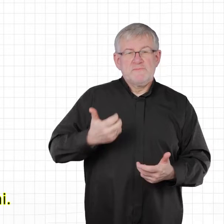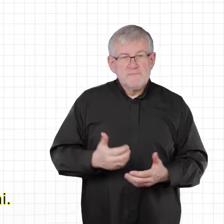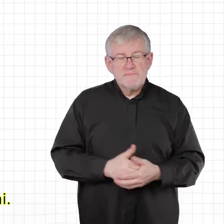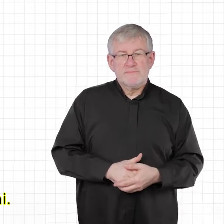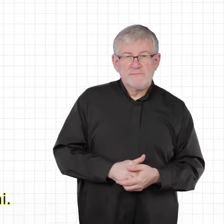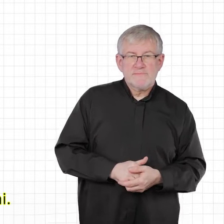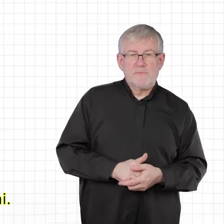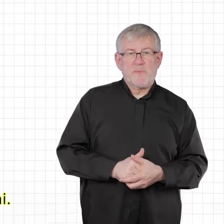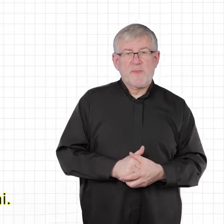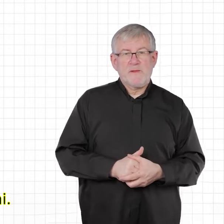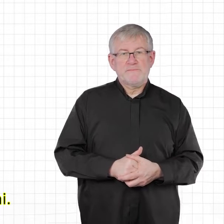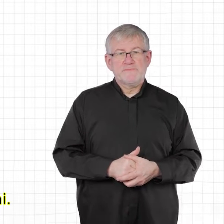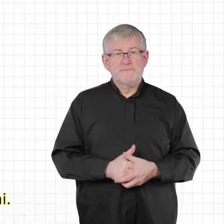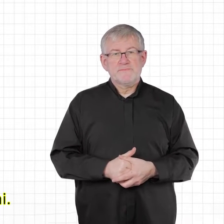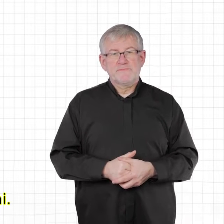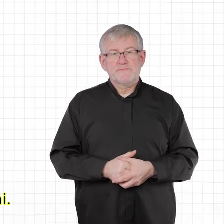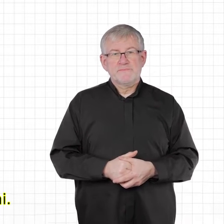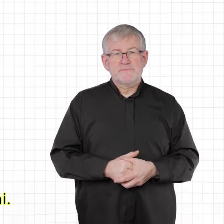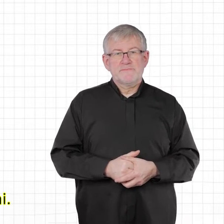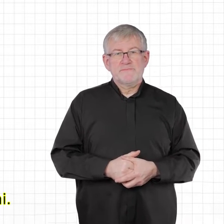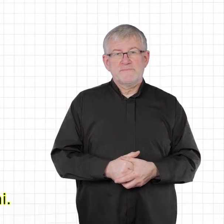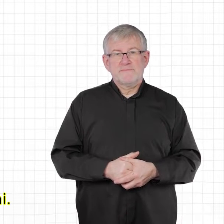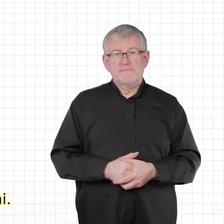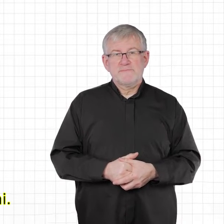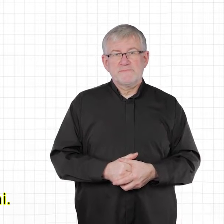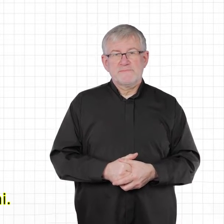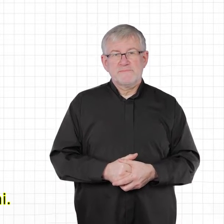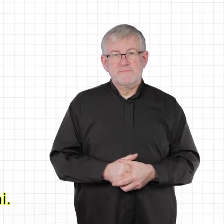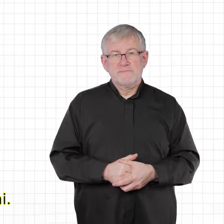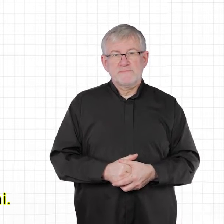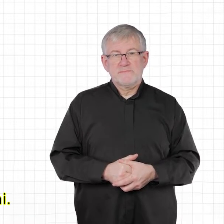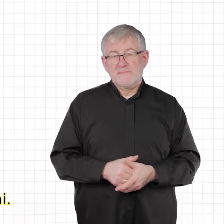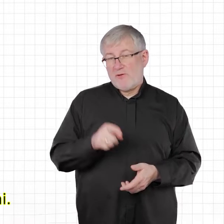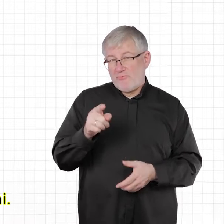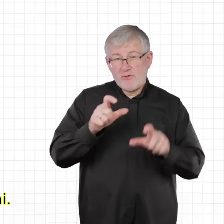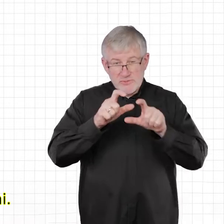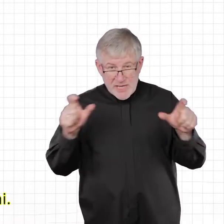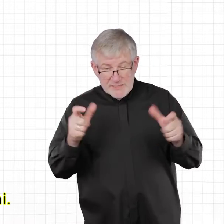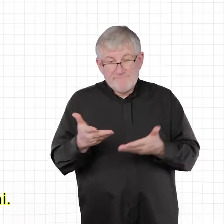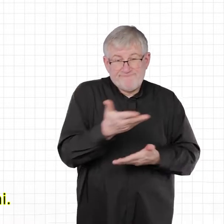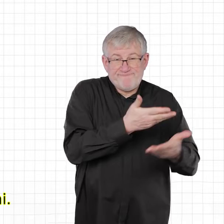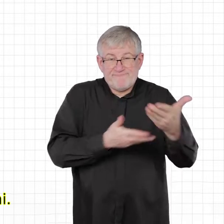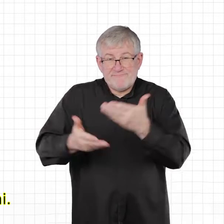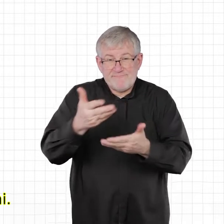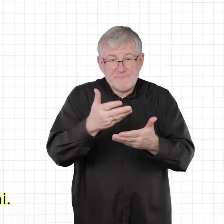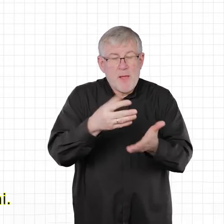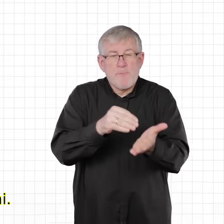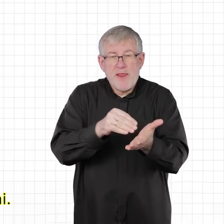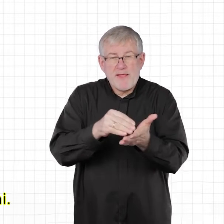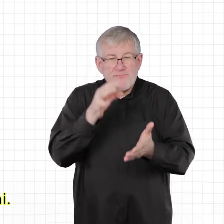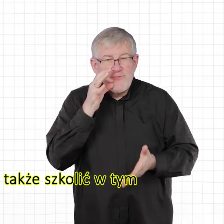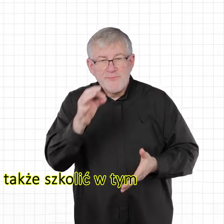have headmasters that are not paying attention to this, of course, but they are supposed